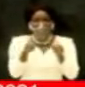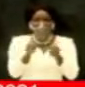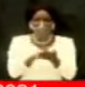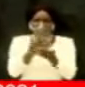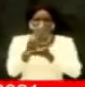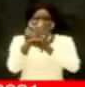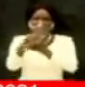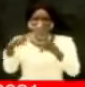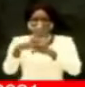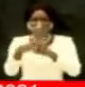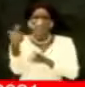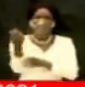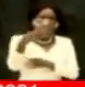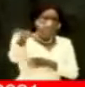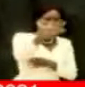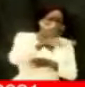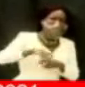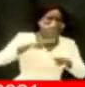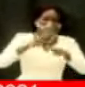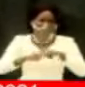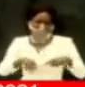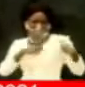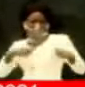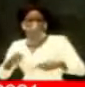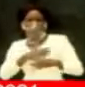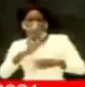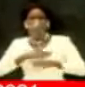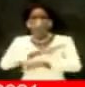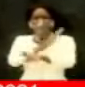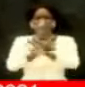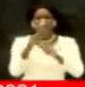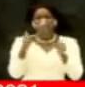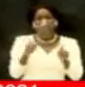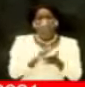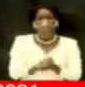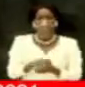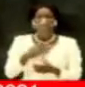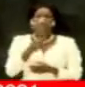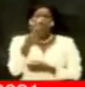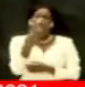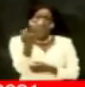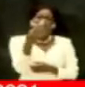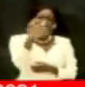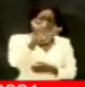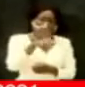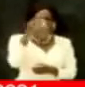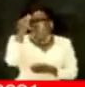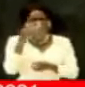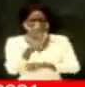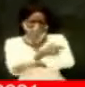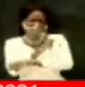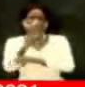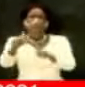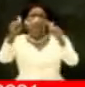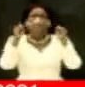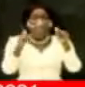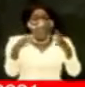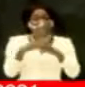health. So we have to assure Malawians that this is, you know, a right vaccination, and we have